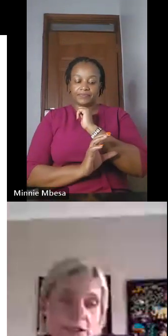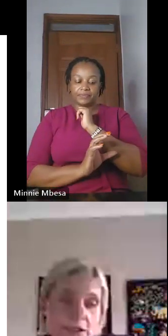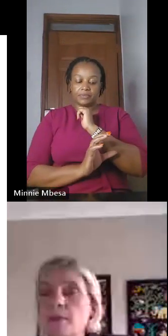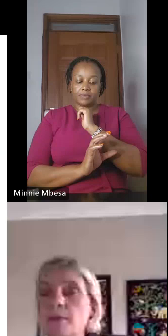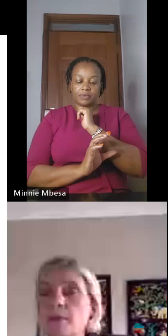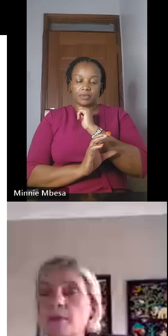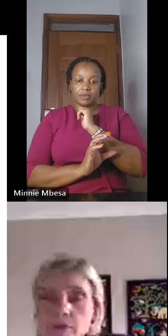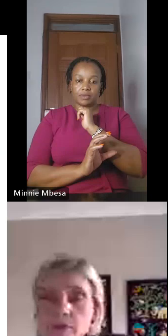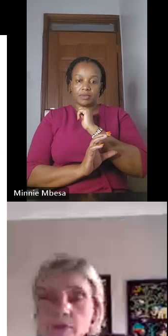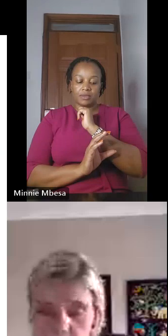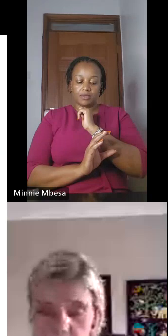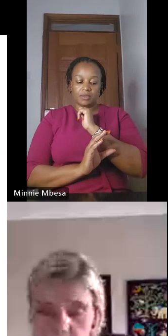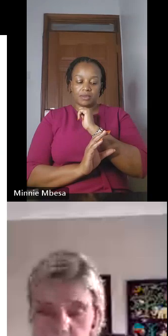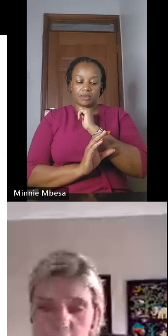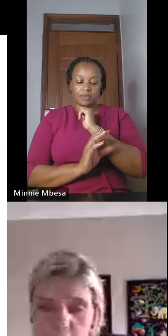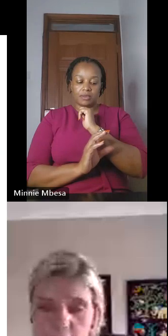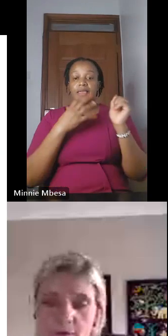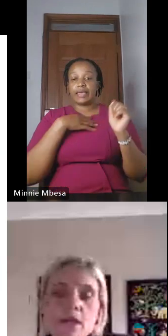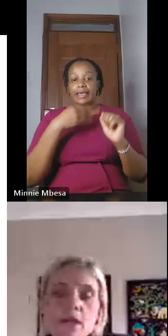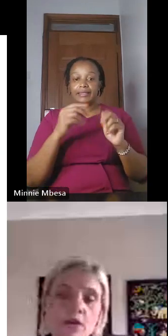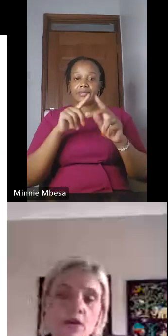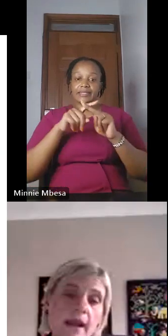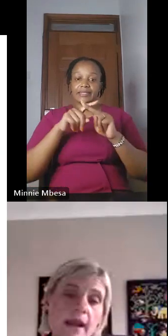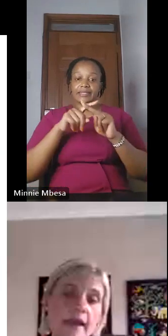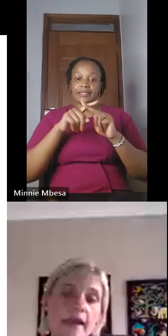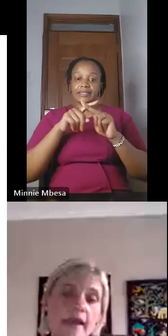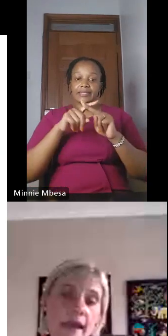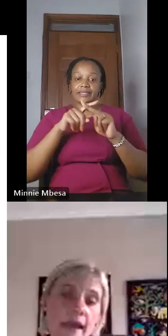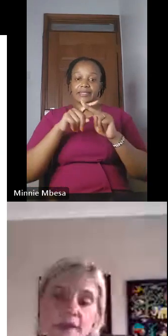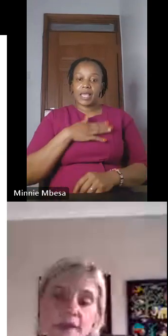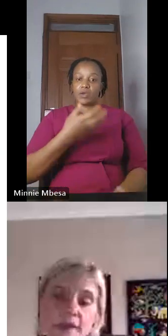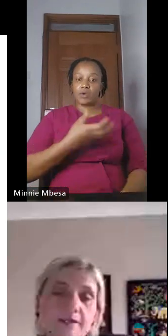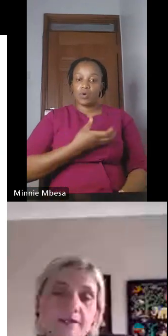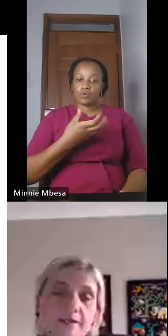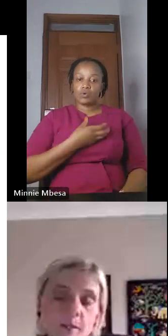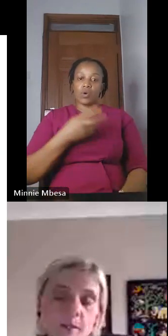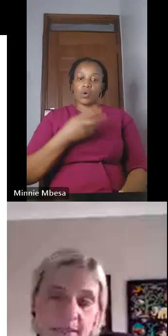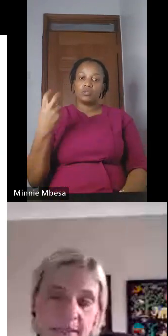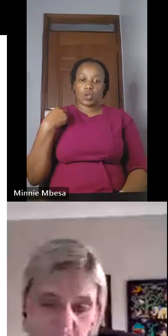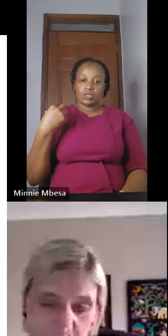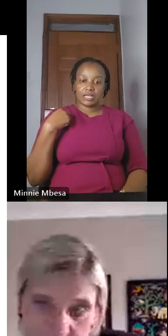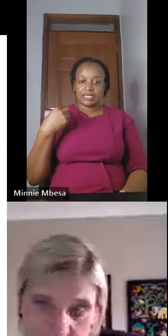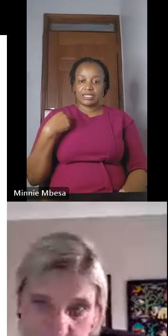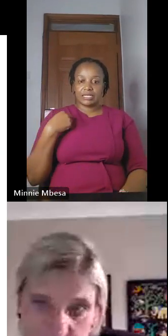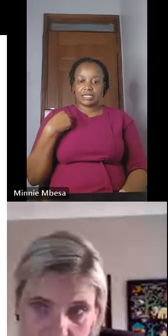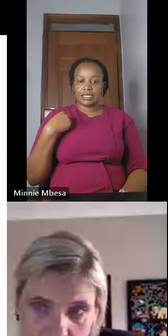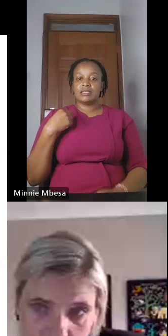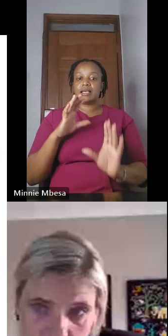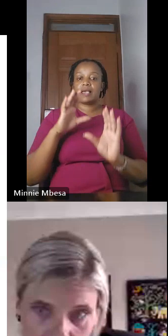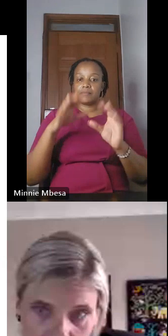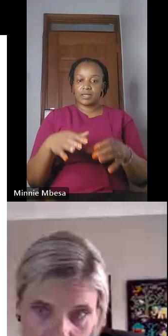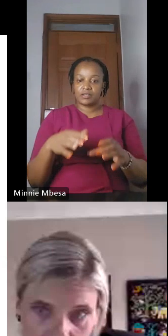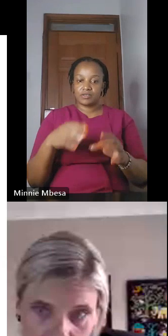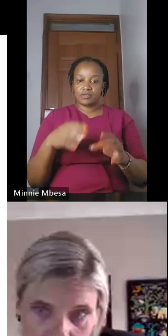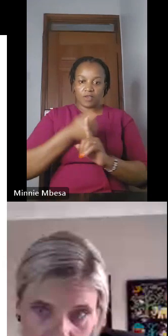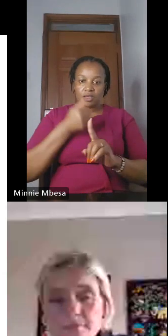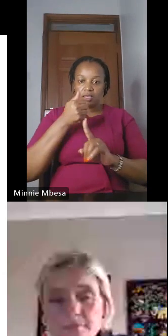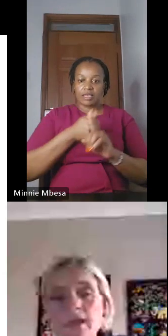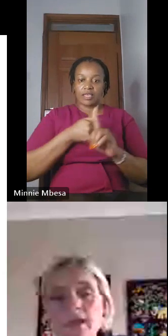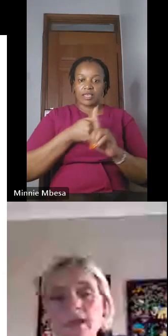and start my own consultancy firm so that I can advocate for people with disabilities in